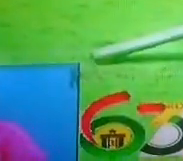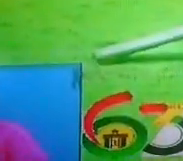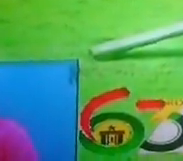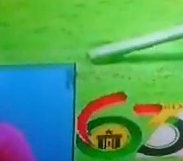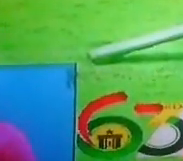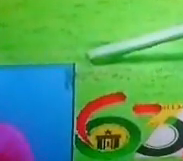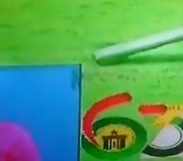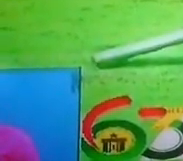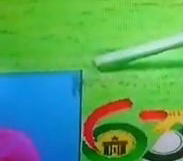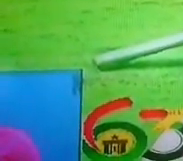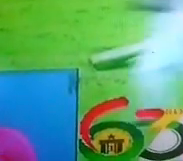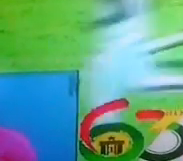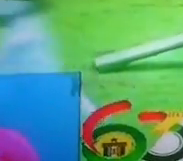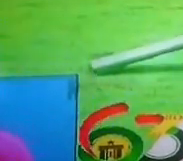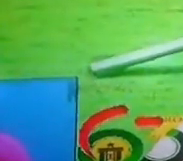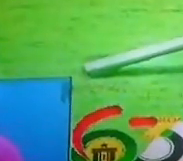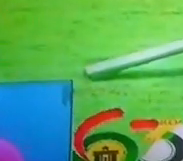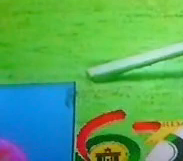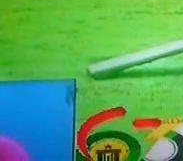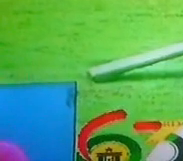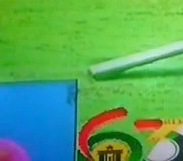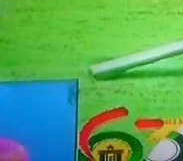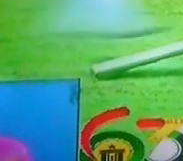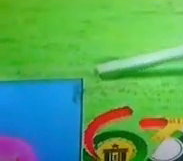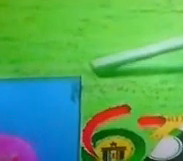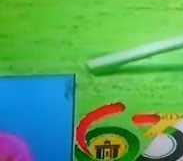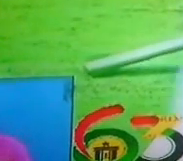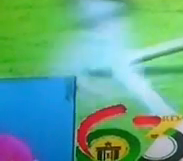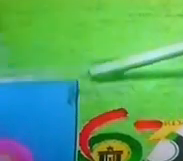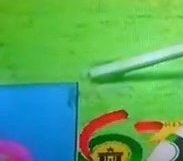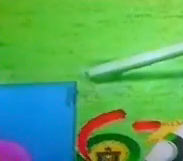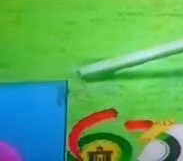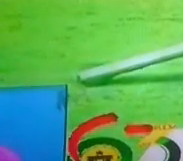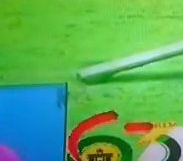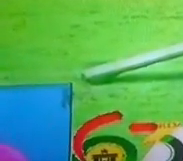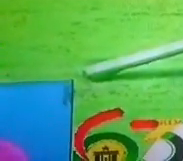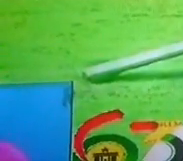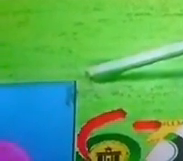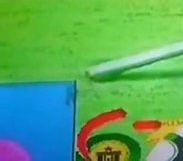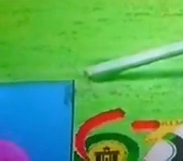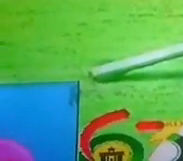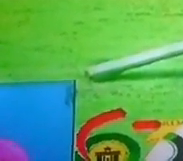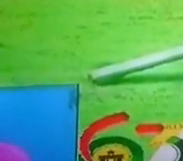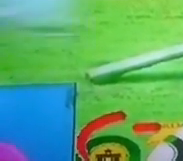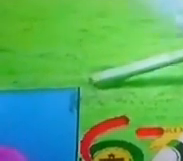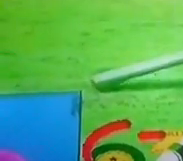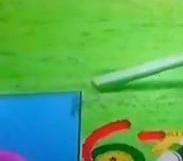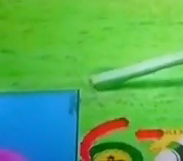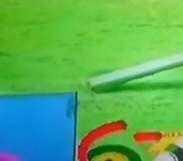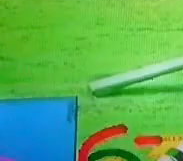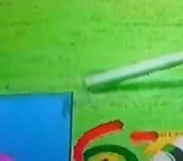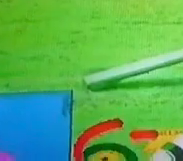He's here admiring and observing events as they unfold. The scenes here are